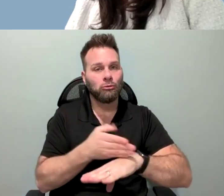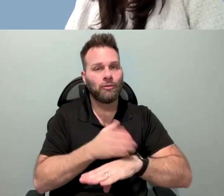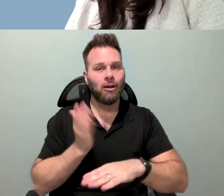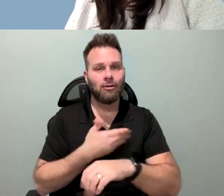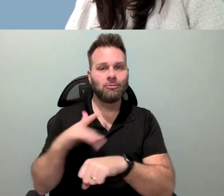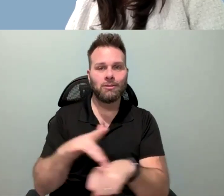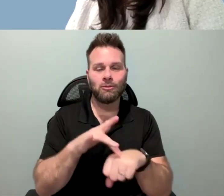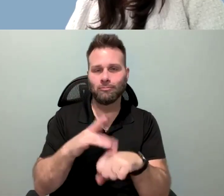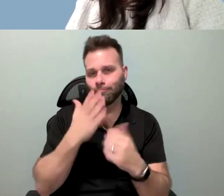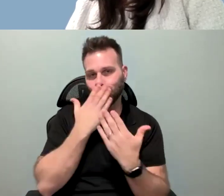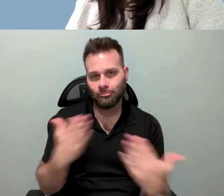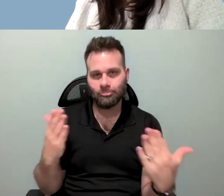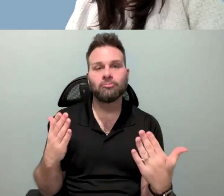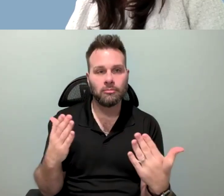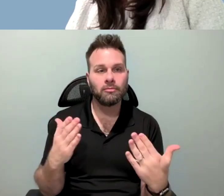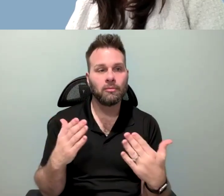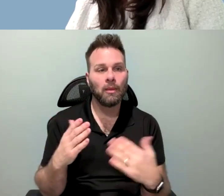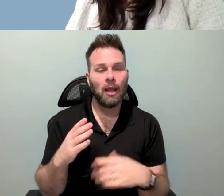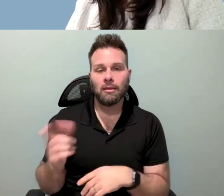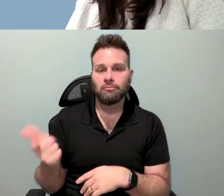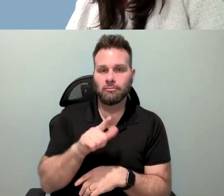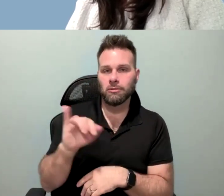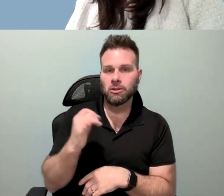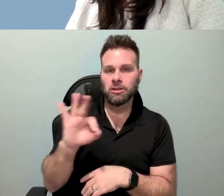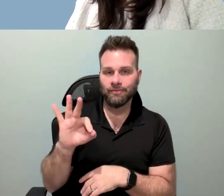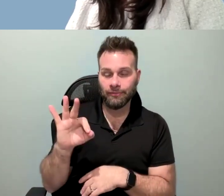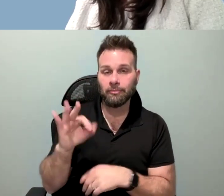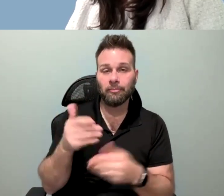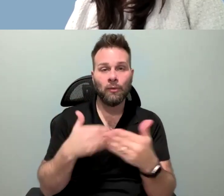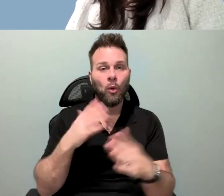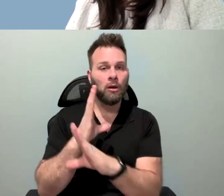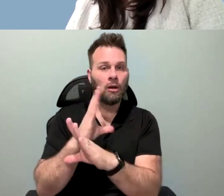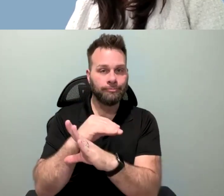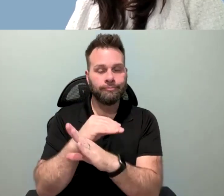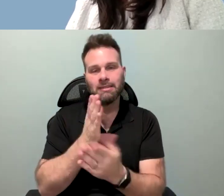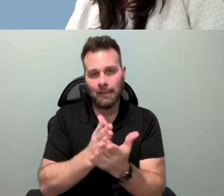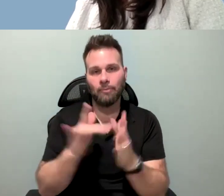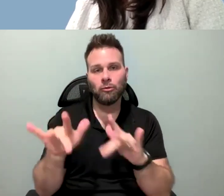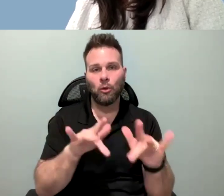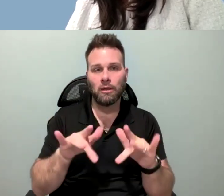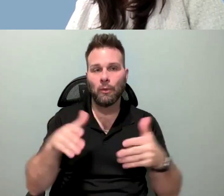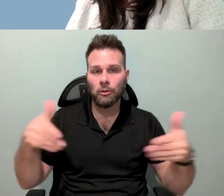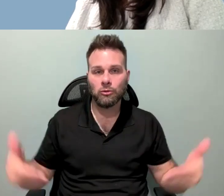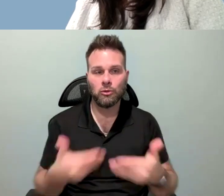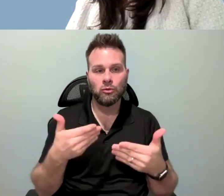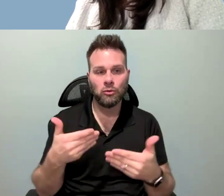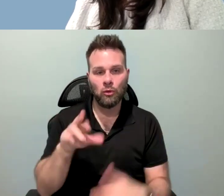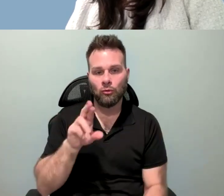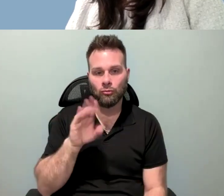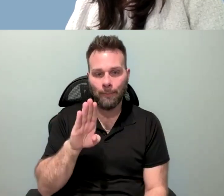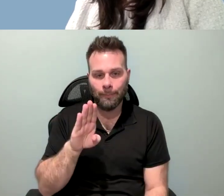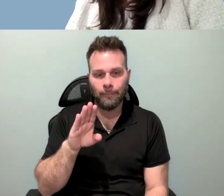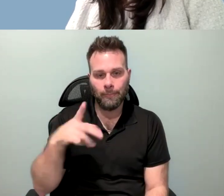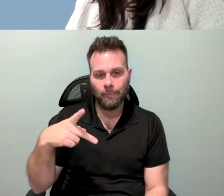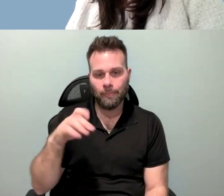So thank you. And Lilia, just before we turn off the recording, I just want to introduce Ralph DeChico, who will also be a